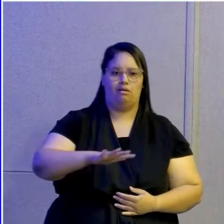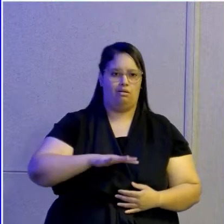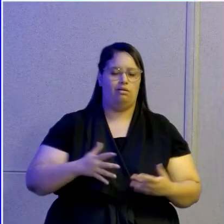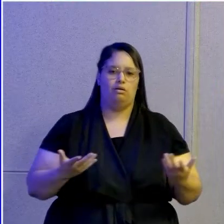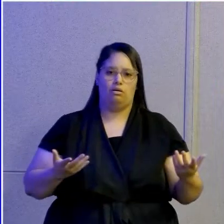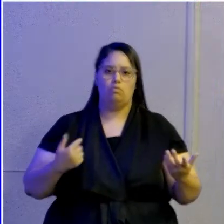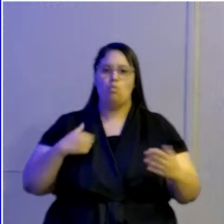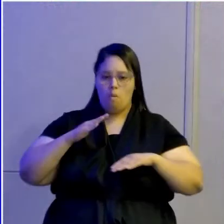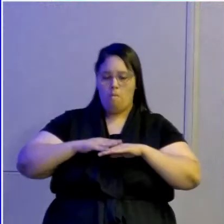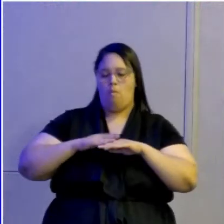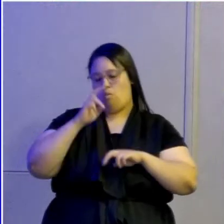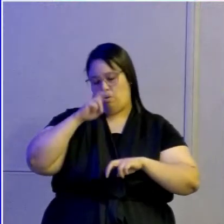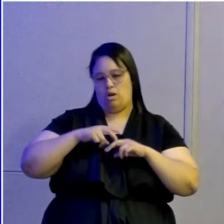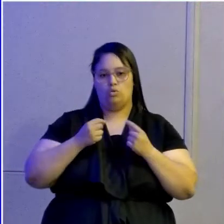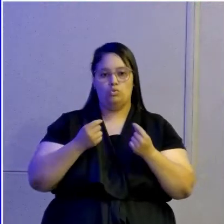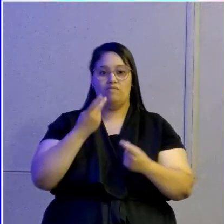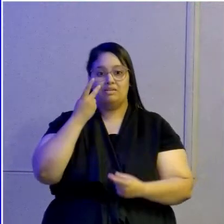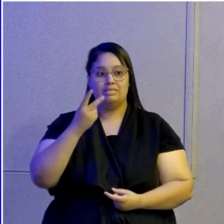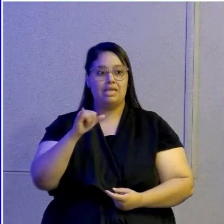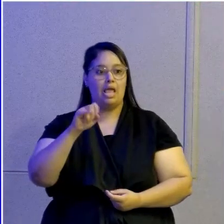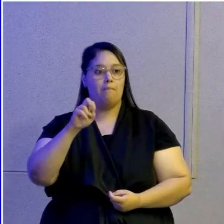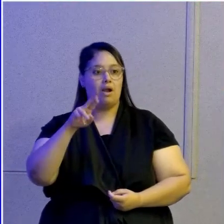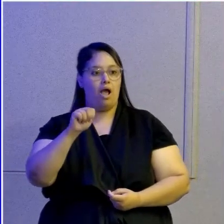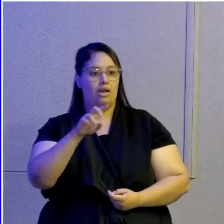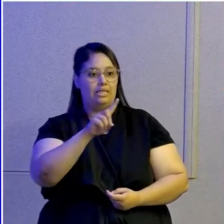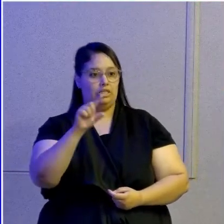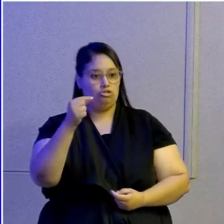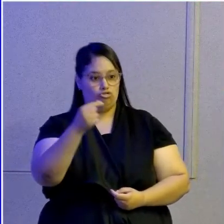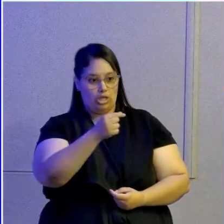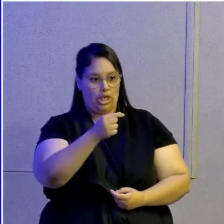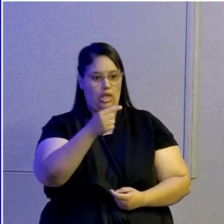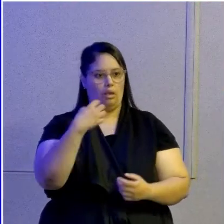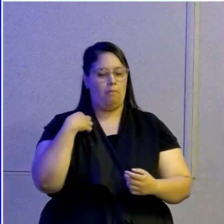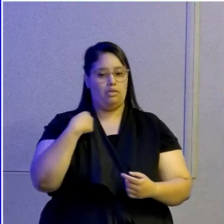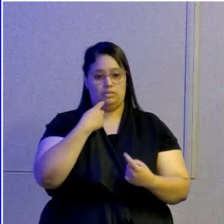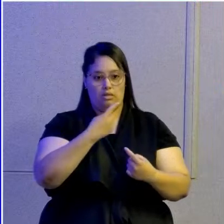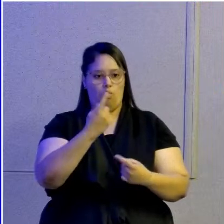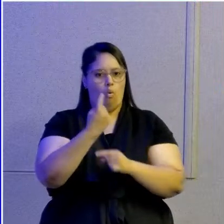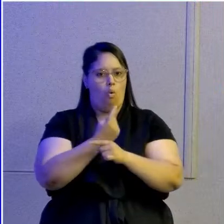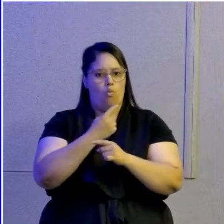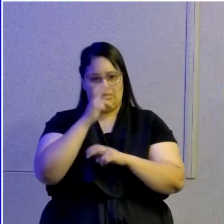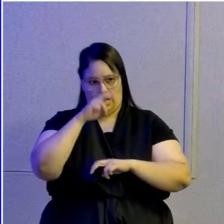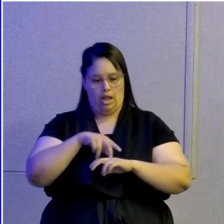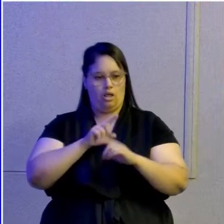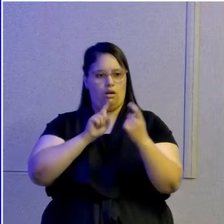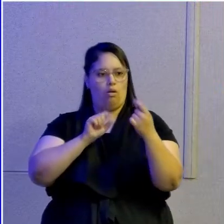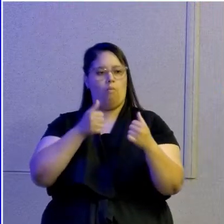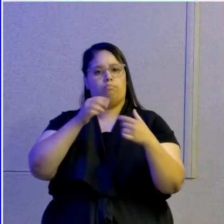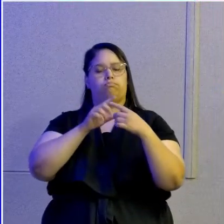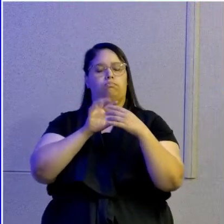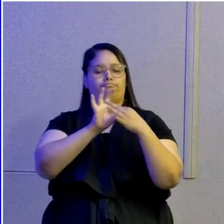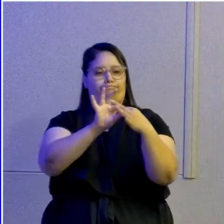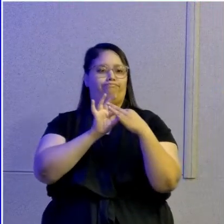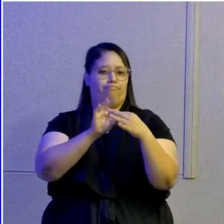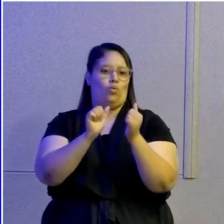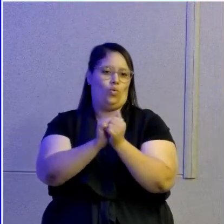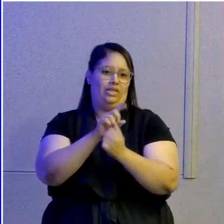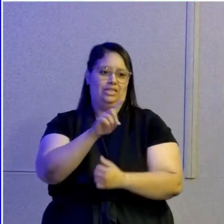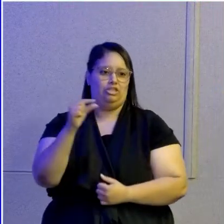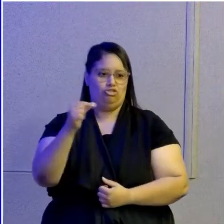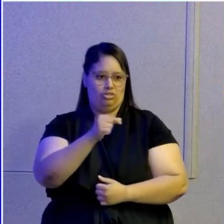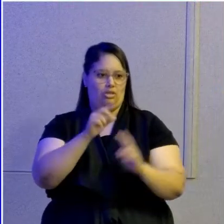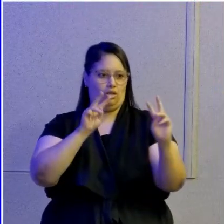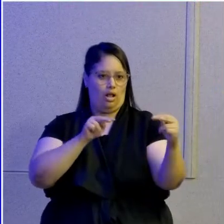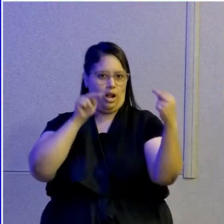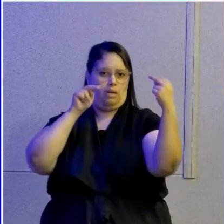more. Every time I see Imran, the DDG, as the minister said, you've always got to be on good terms with the DDG. Imran just looks at me and he